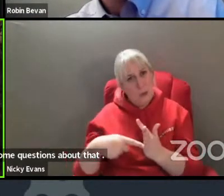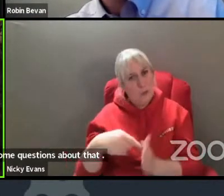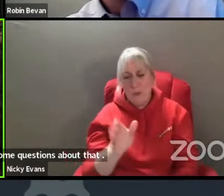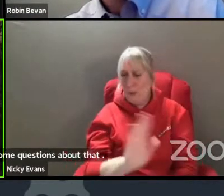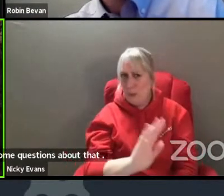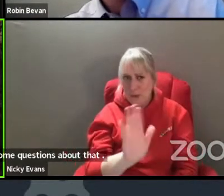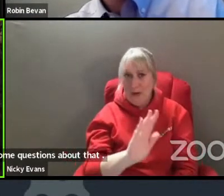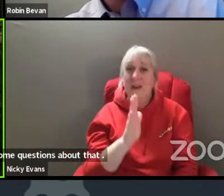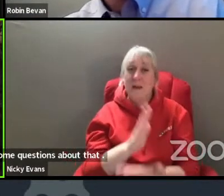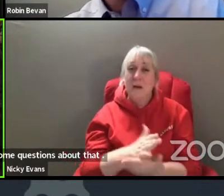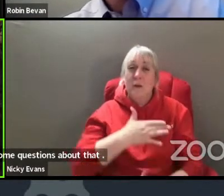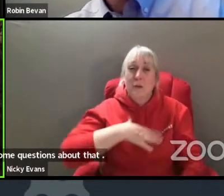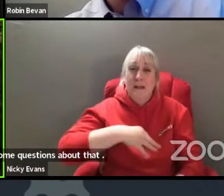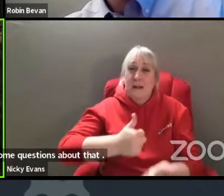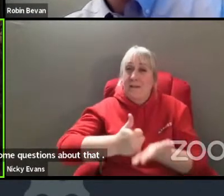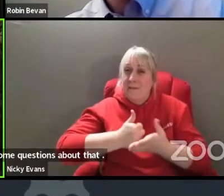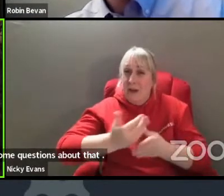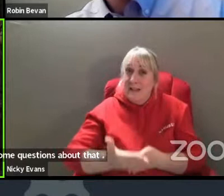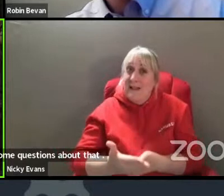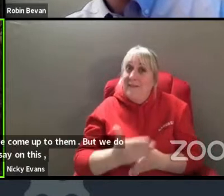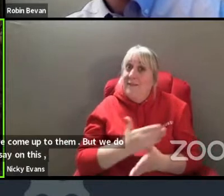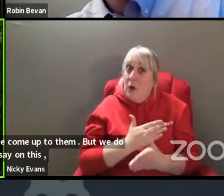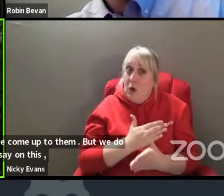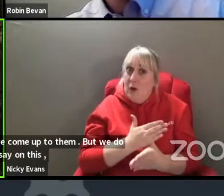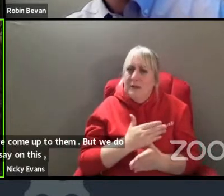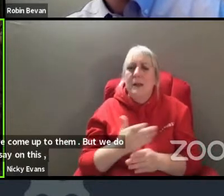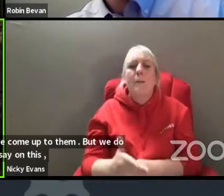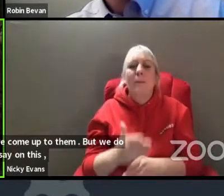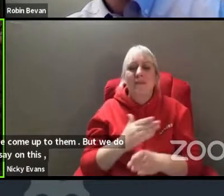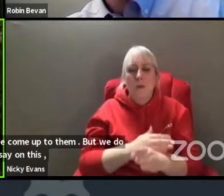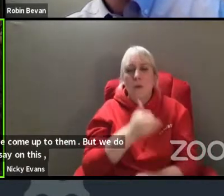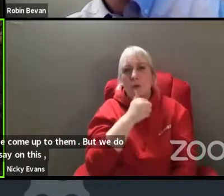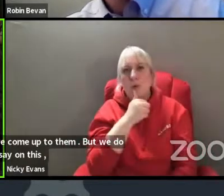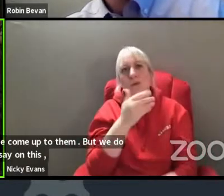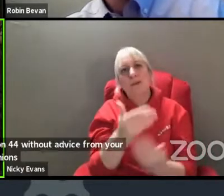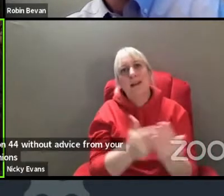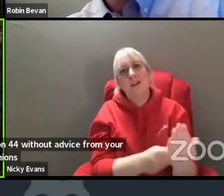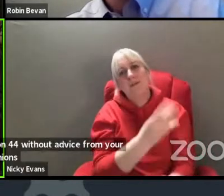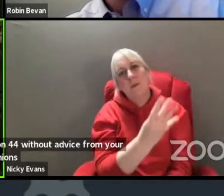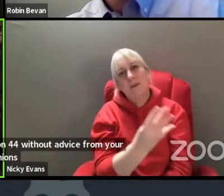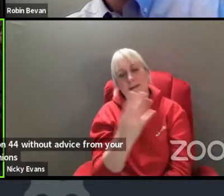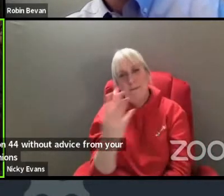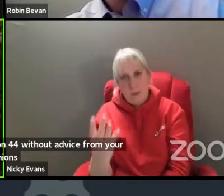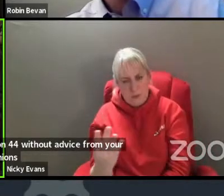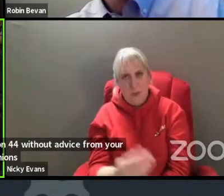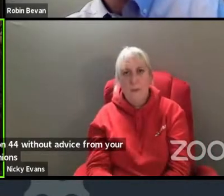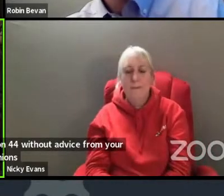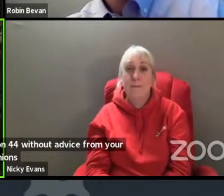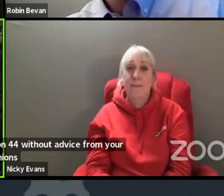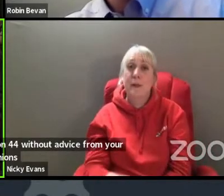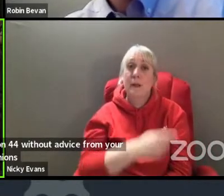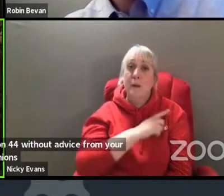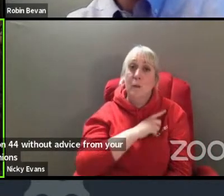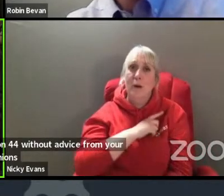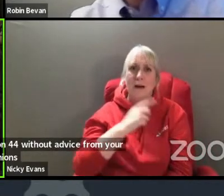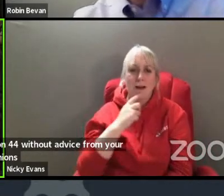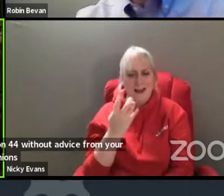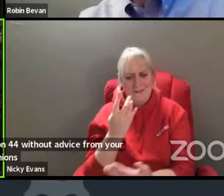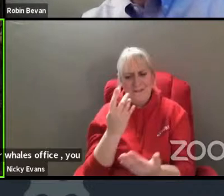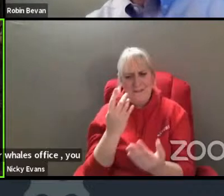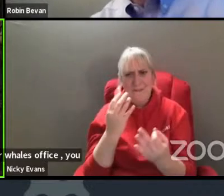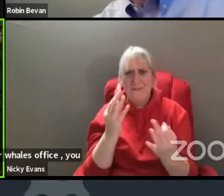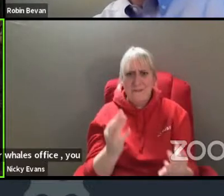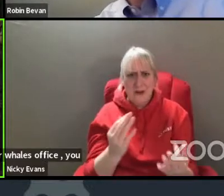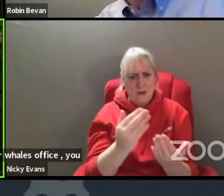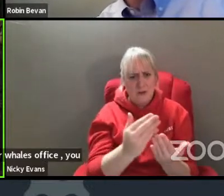be getting advice if you're contemplating the use of Section 44. And that's because the requirements that